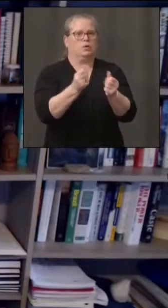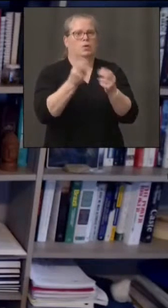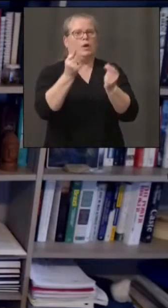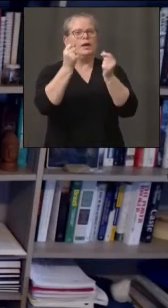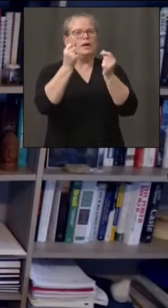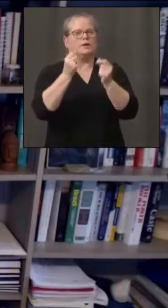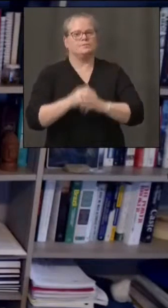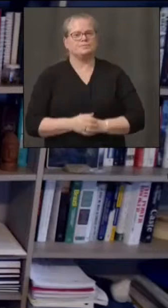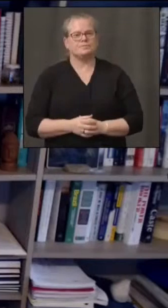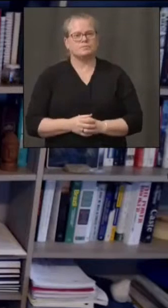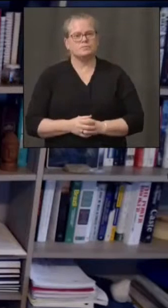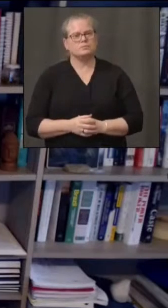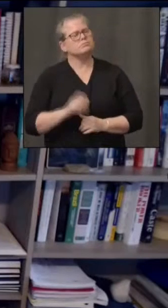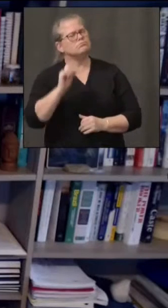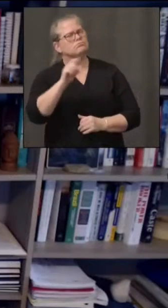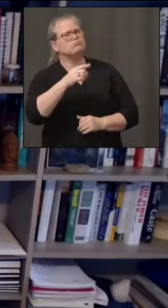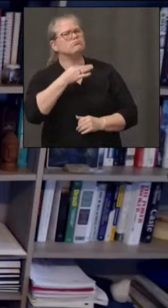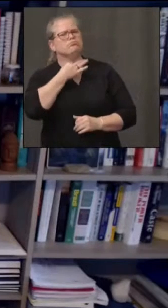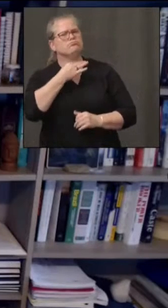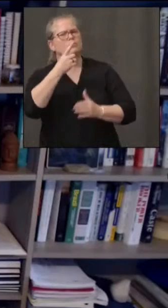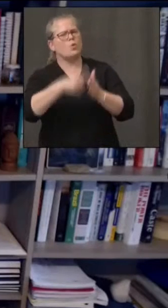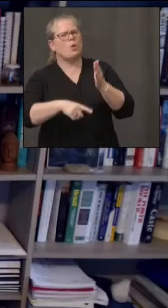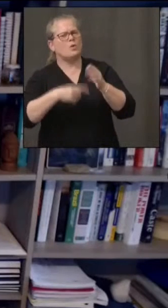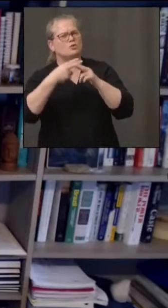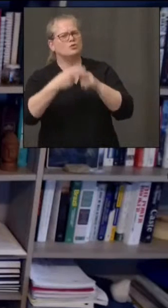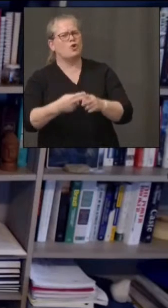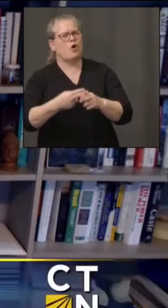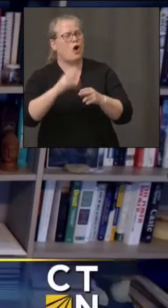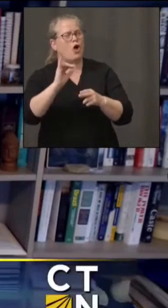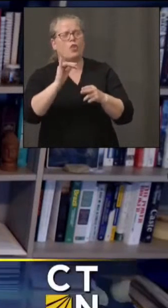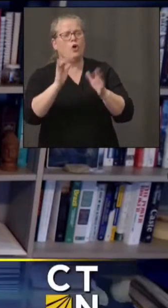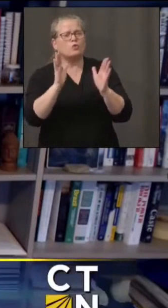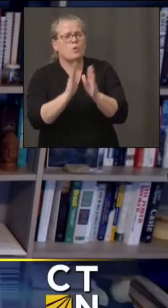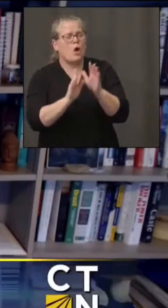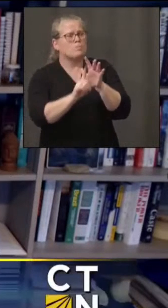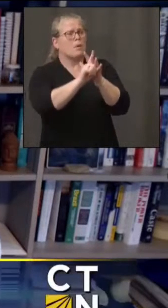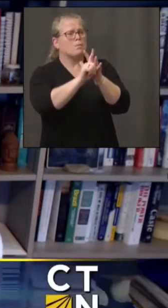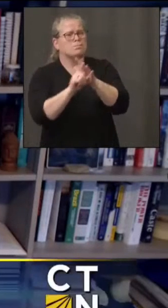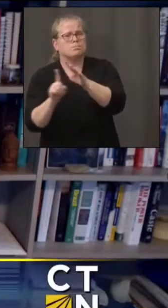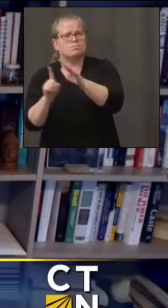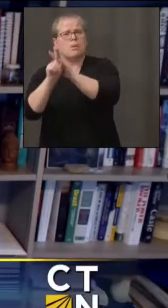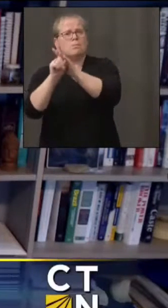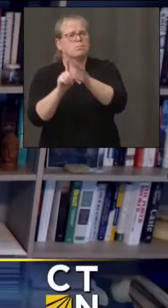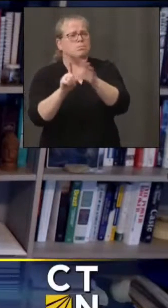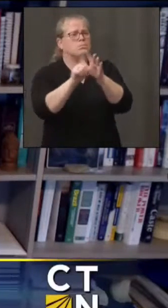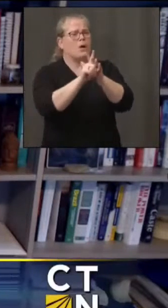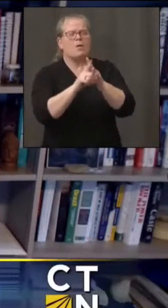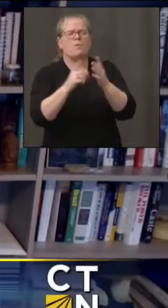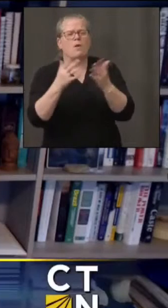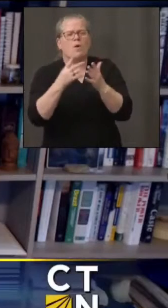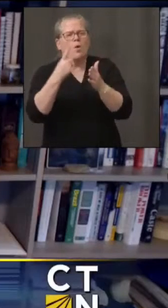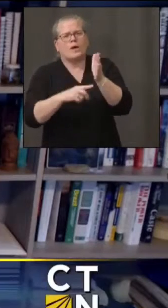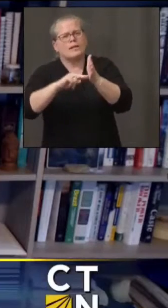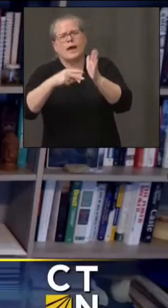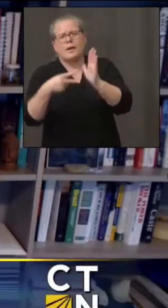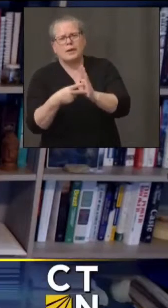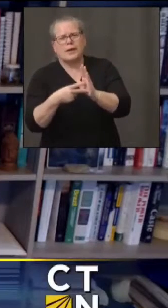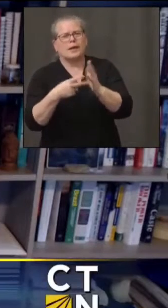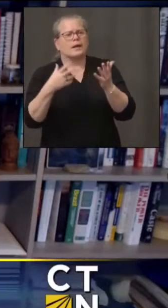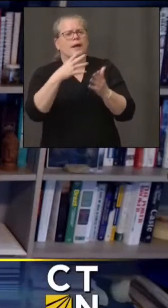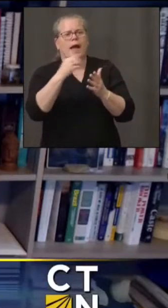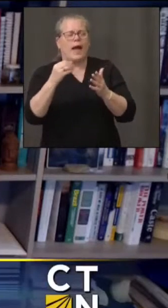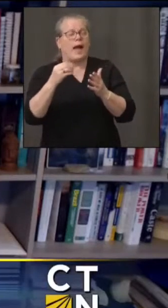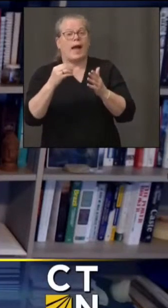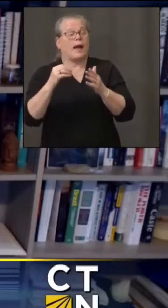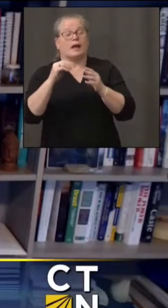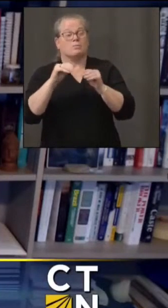what you consider a, what was the other fire? A wildfire. Like, a wildfire, like numbers-wise, what does that